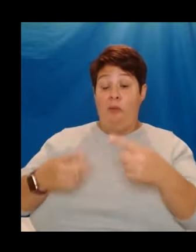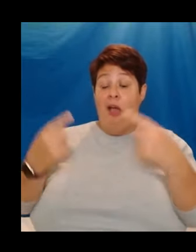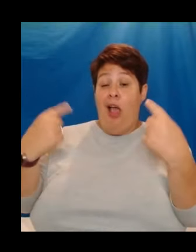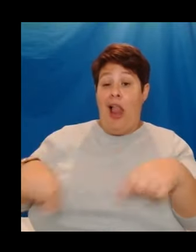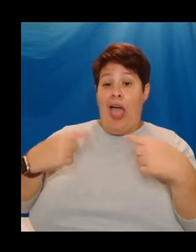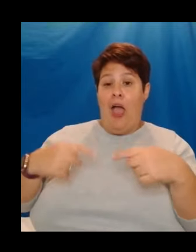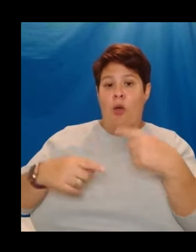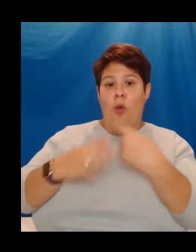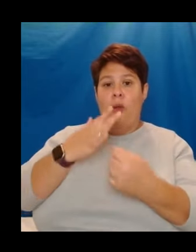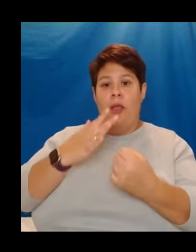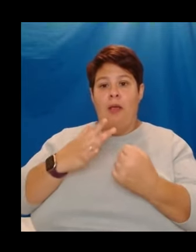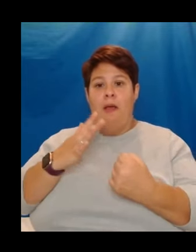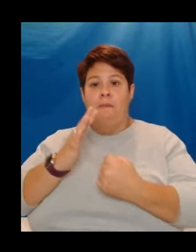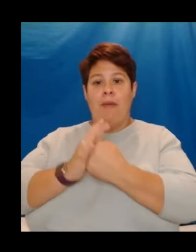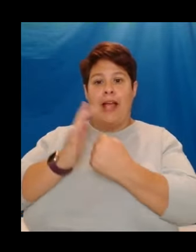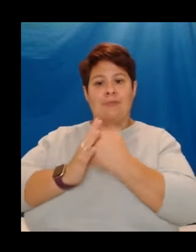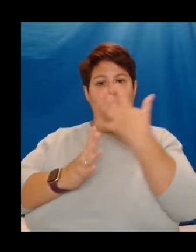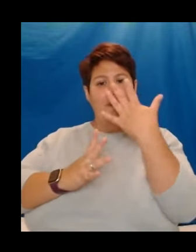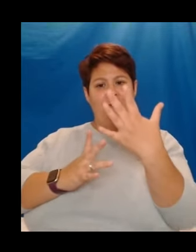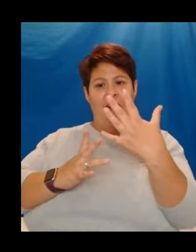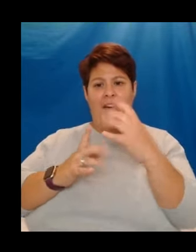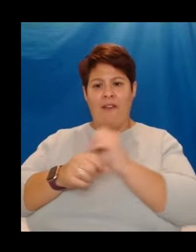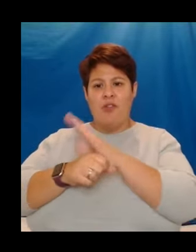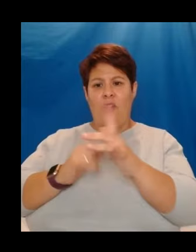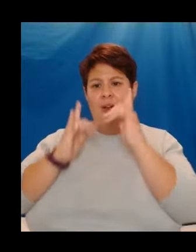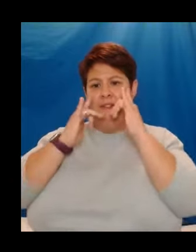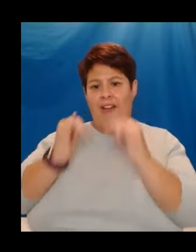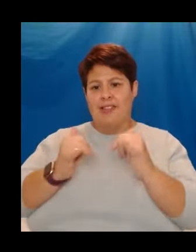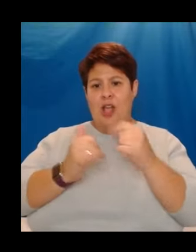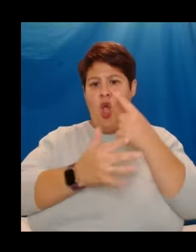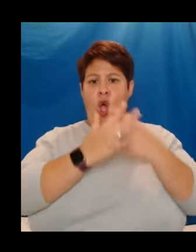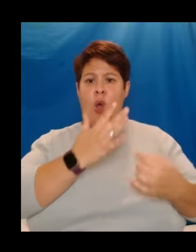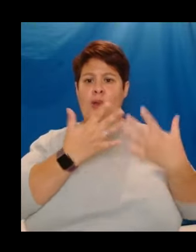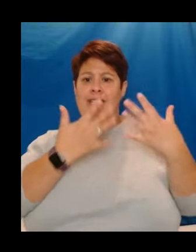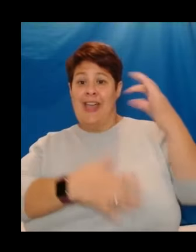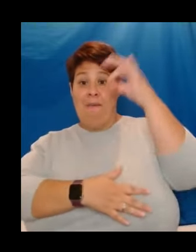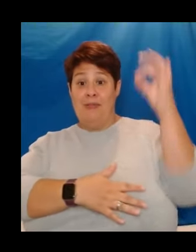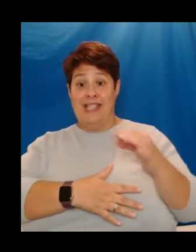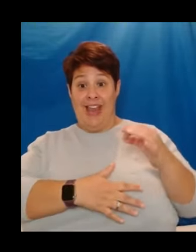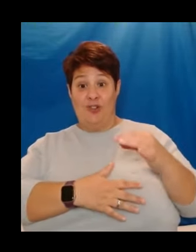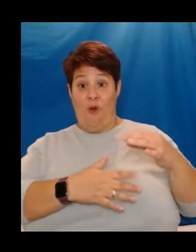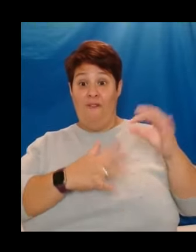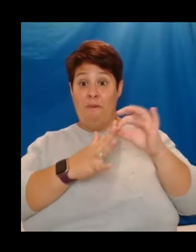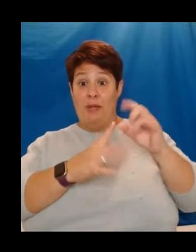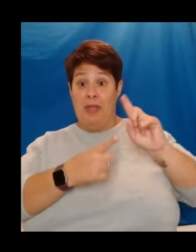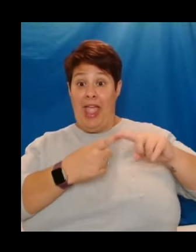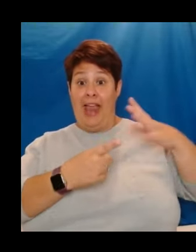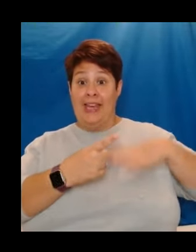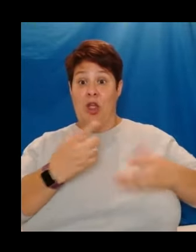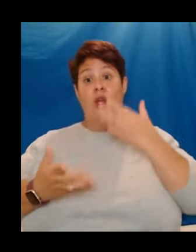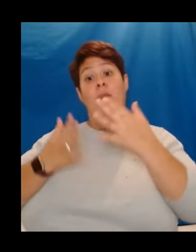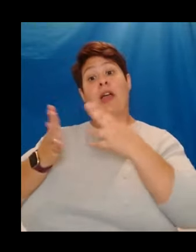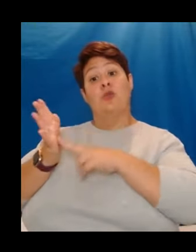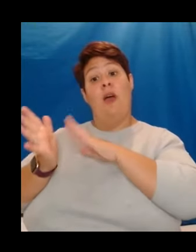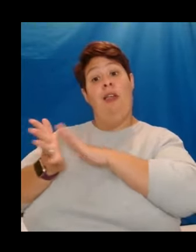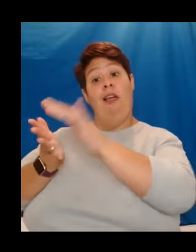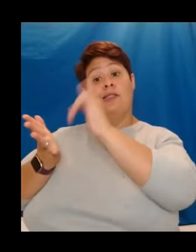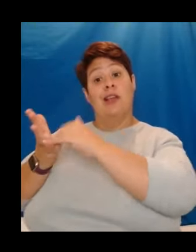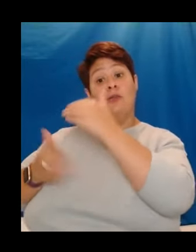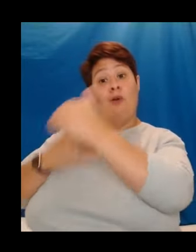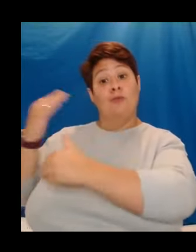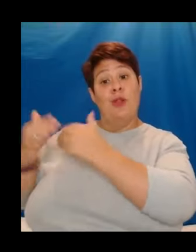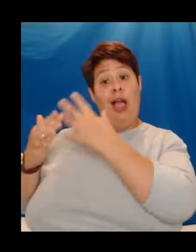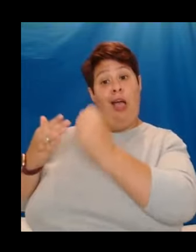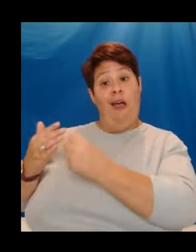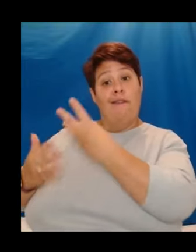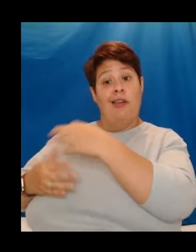five COVID tests, and they only had 10% of their needed PPE compared to 80% given to NHS hospitals. They